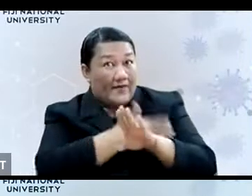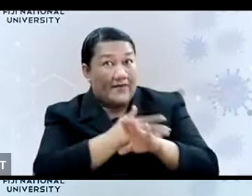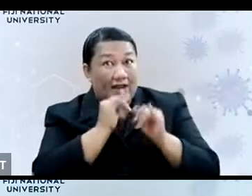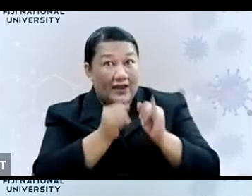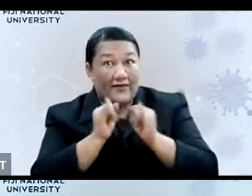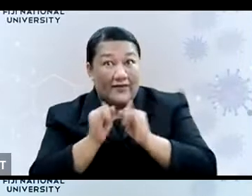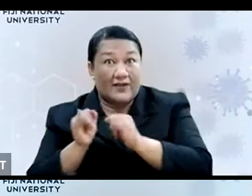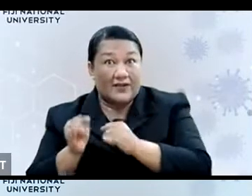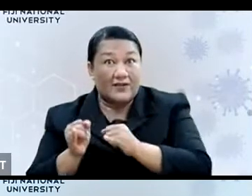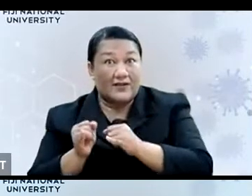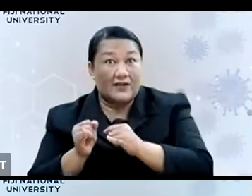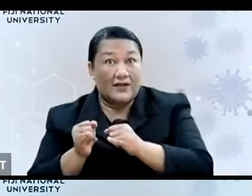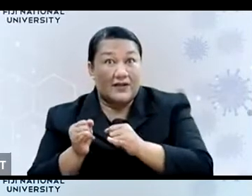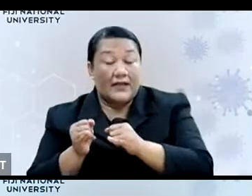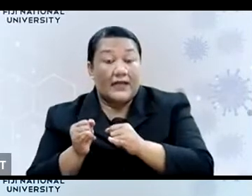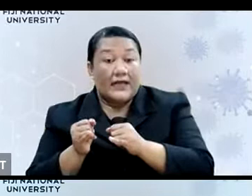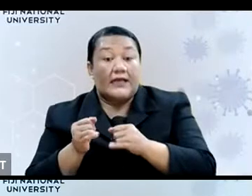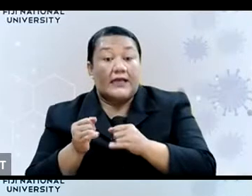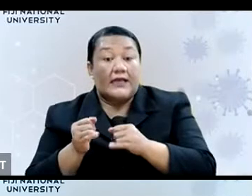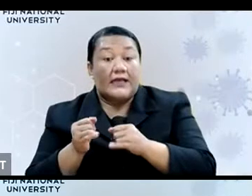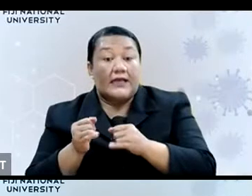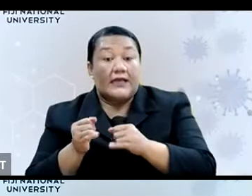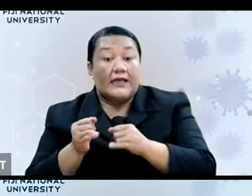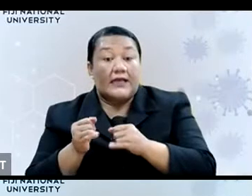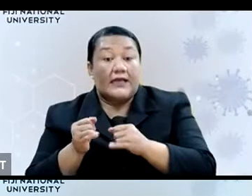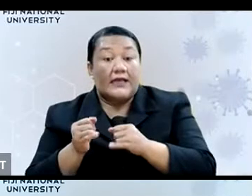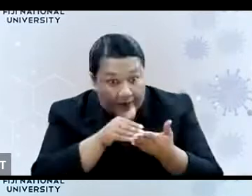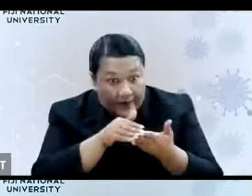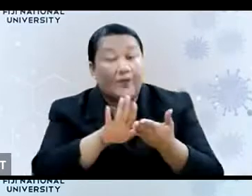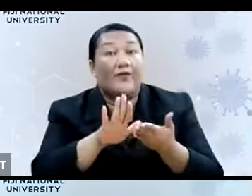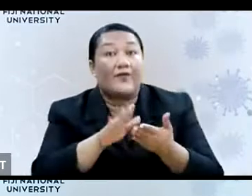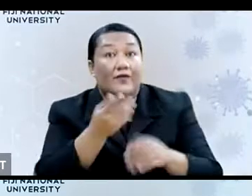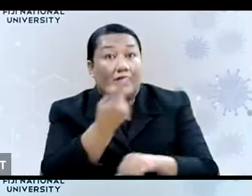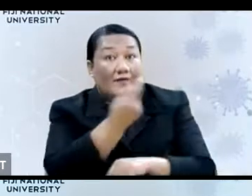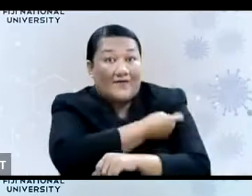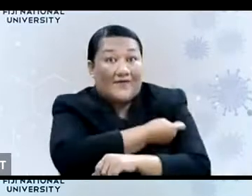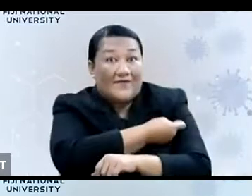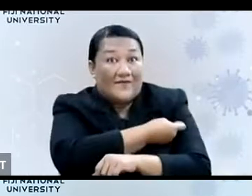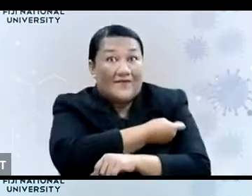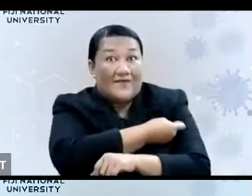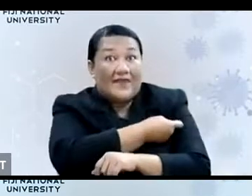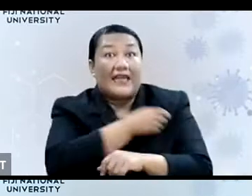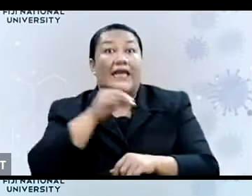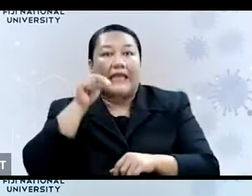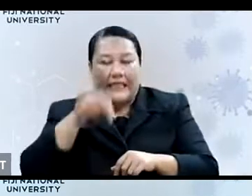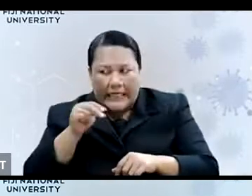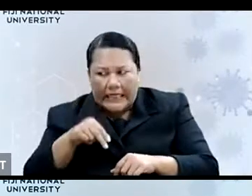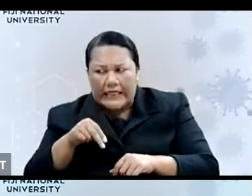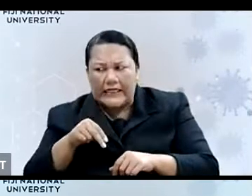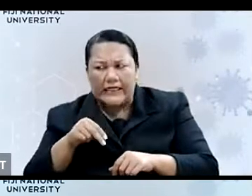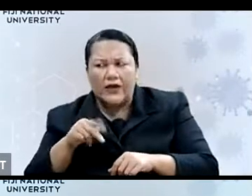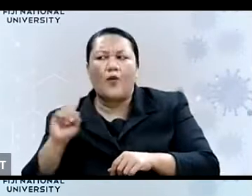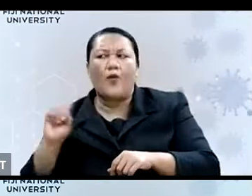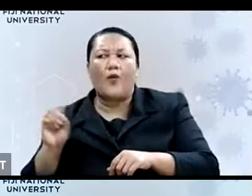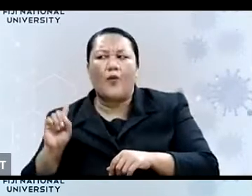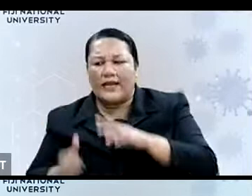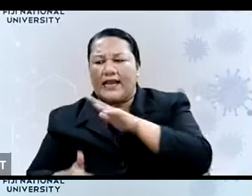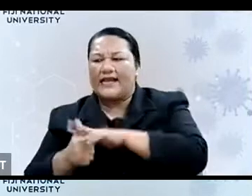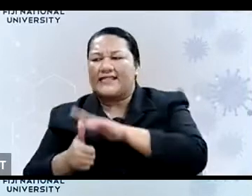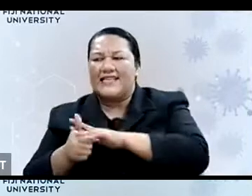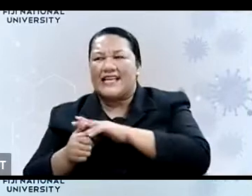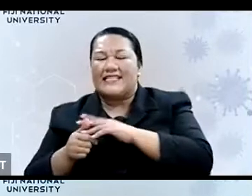gets or gives the go ahead or gives the consent, he or she needs to have the necessary